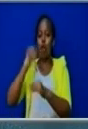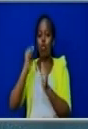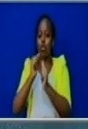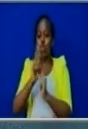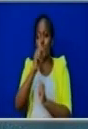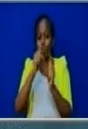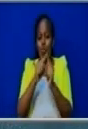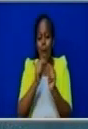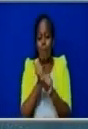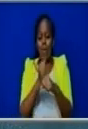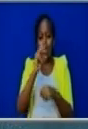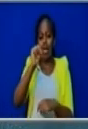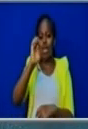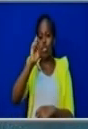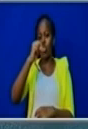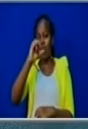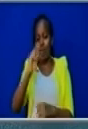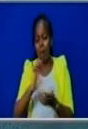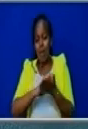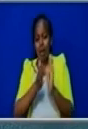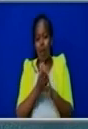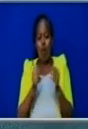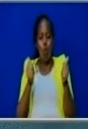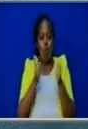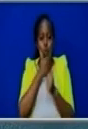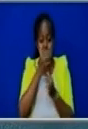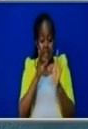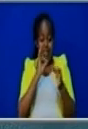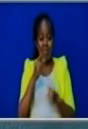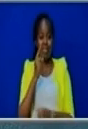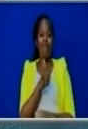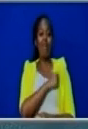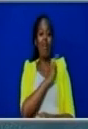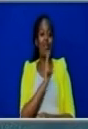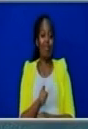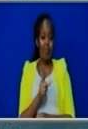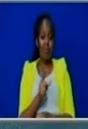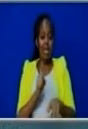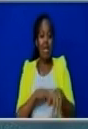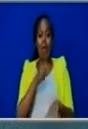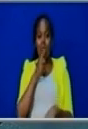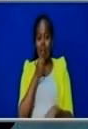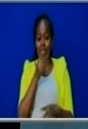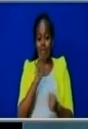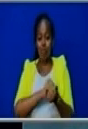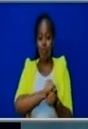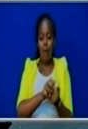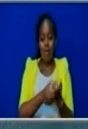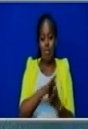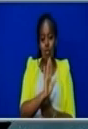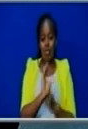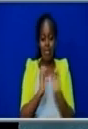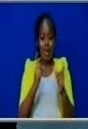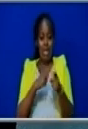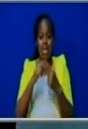the machine. The engine. The itself engine. now. So if you're my friend, if you are unlucky, by lunchtime you've not ground your maize and the